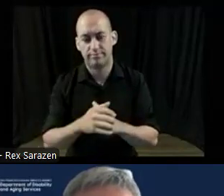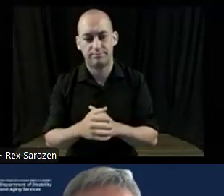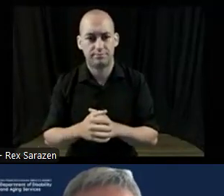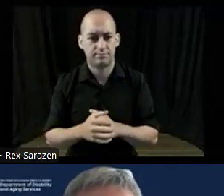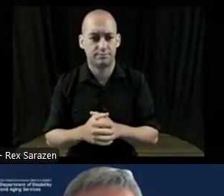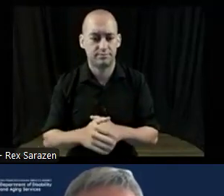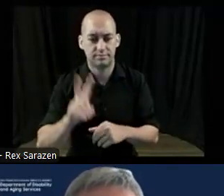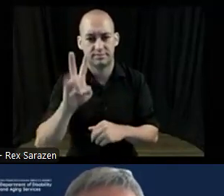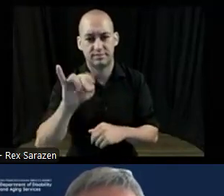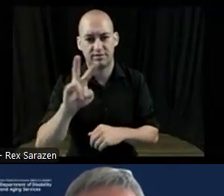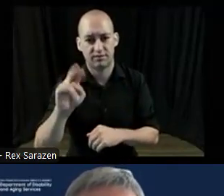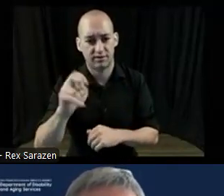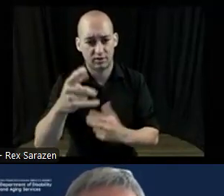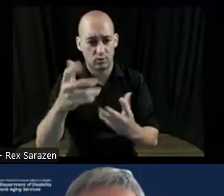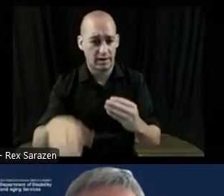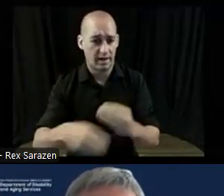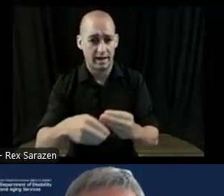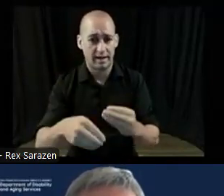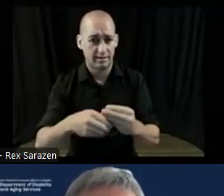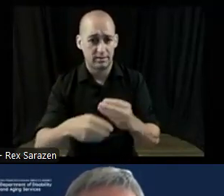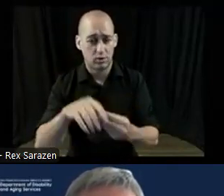Vivian, did you want to add to, or Susan?